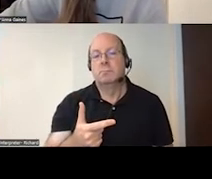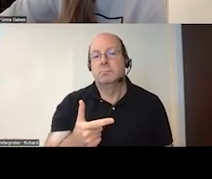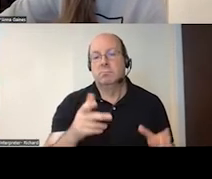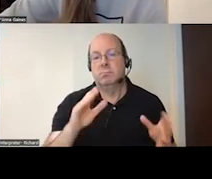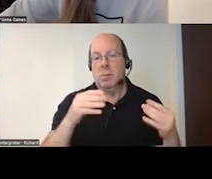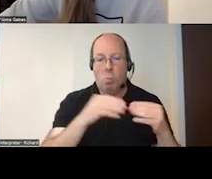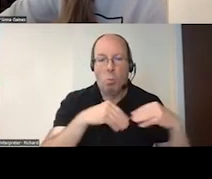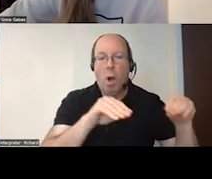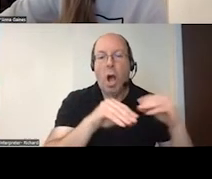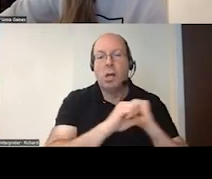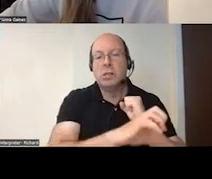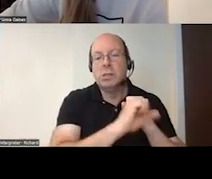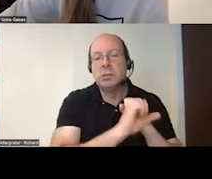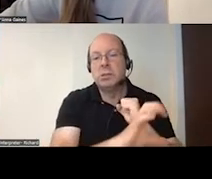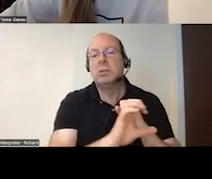us about,